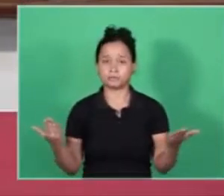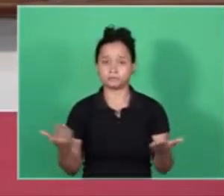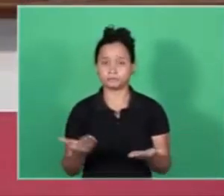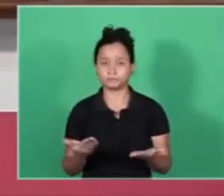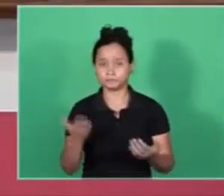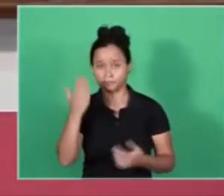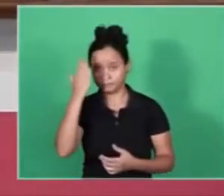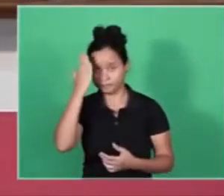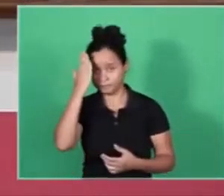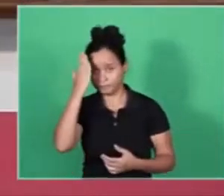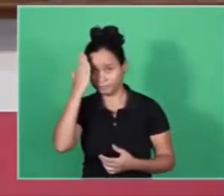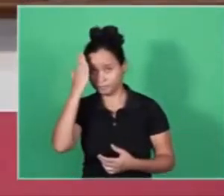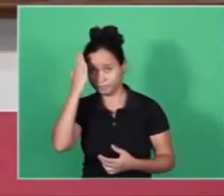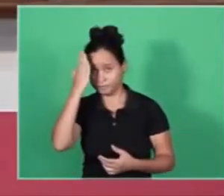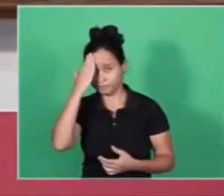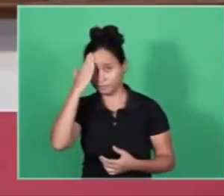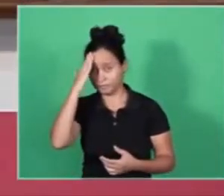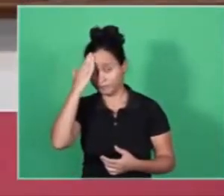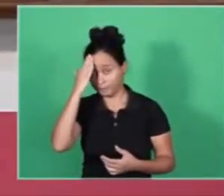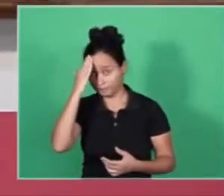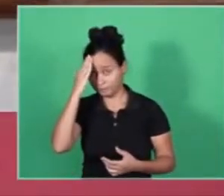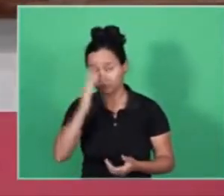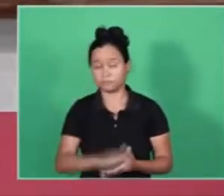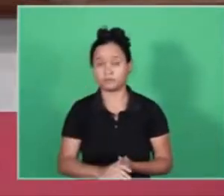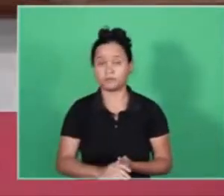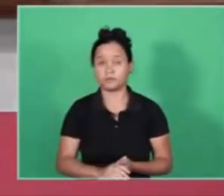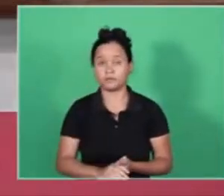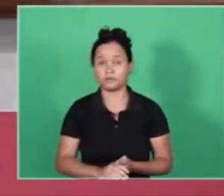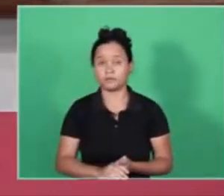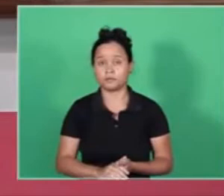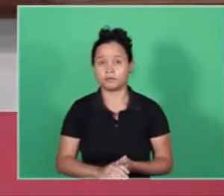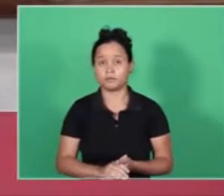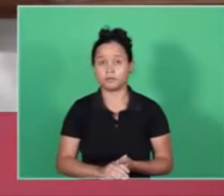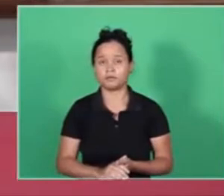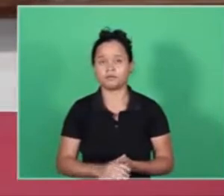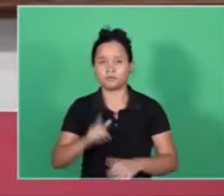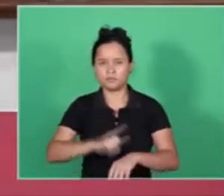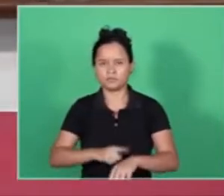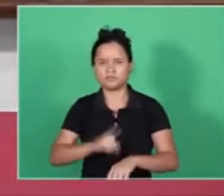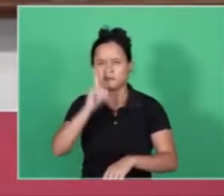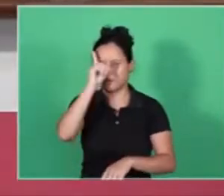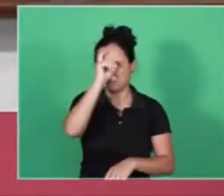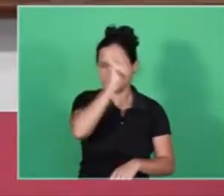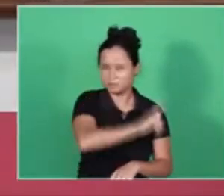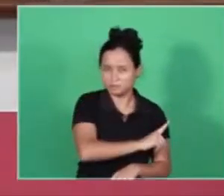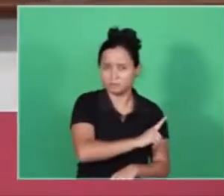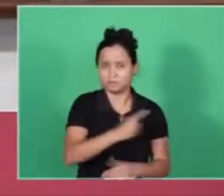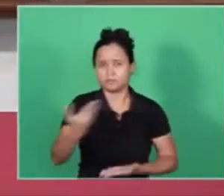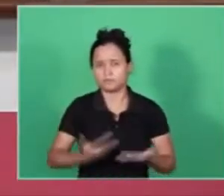you have to understand that the great struggle that the church fought was with reason.